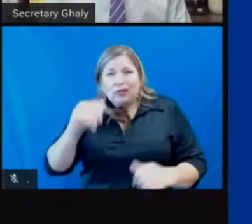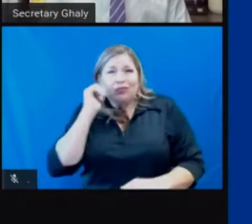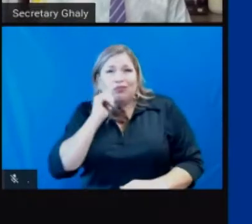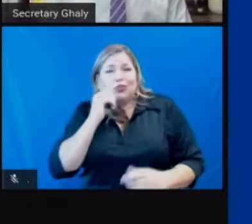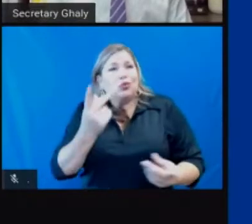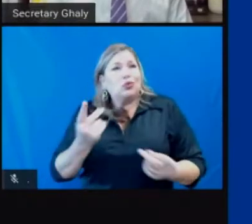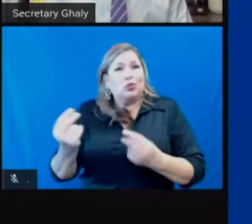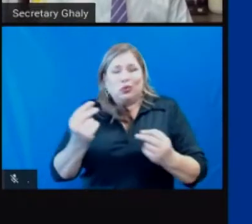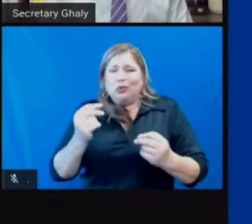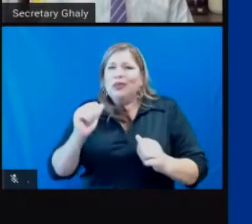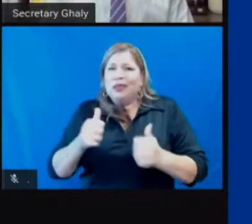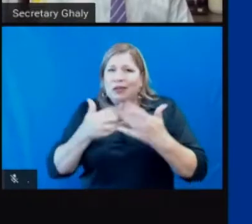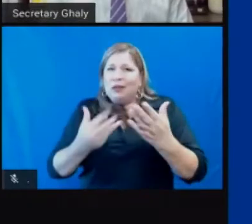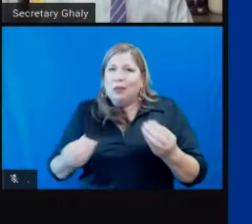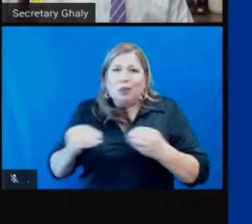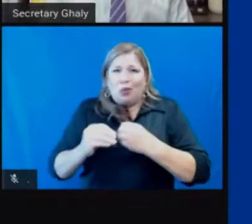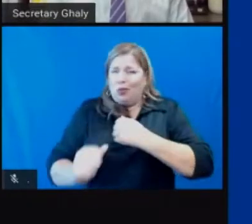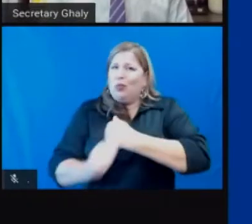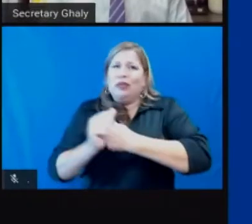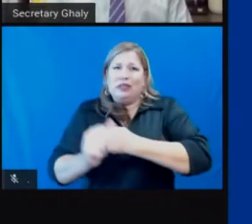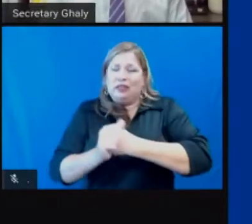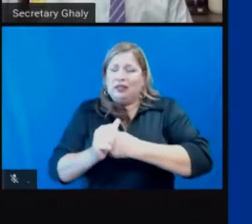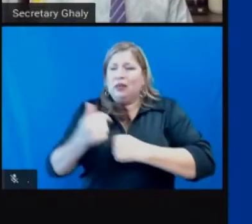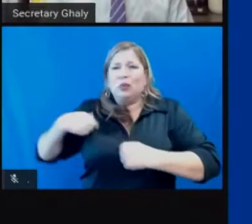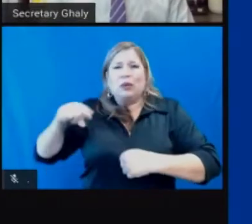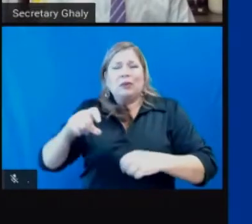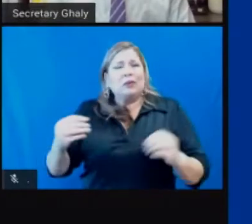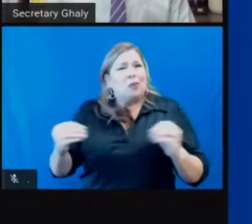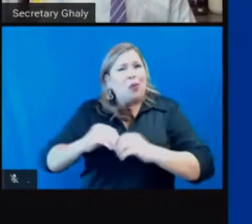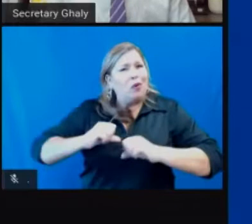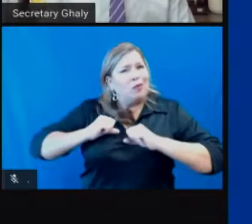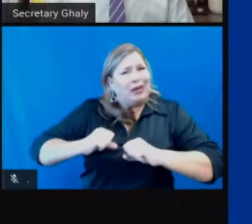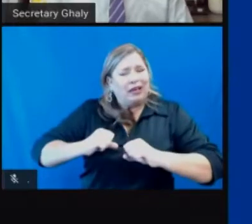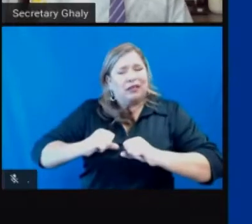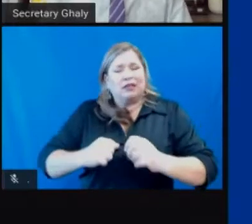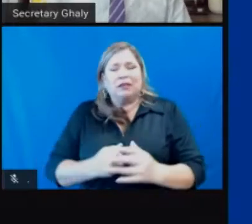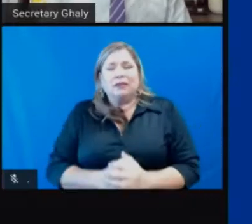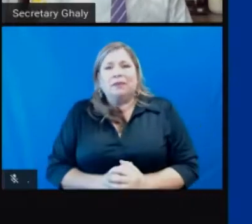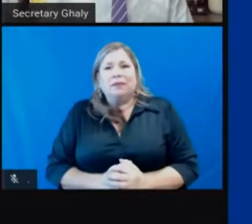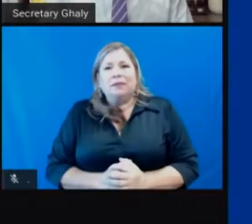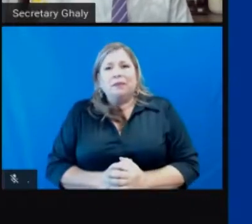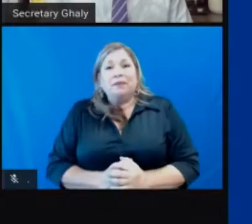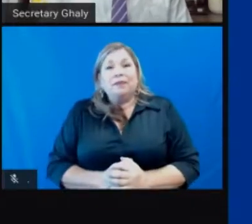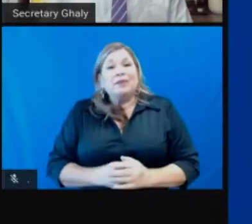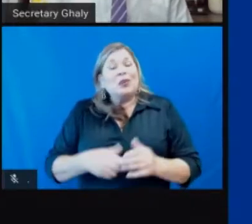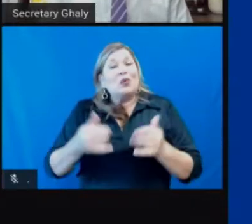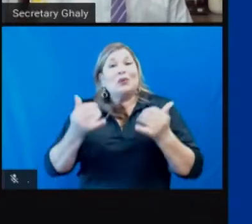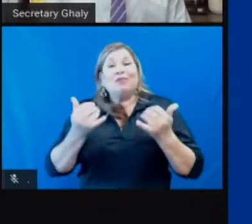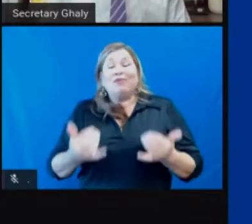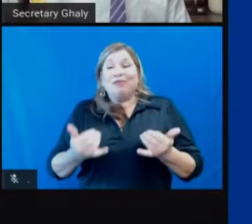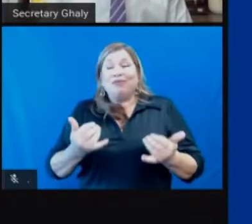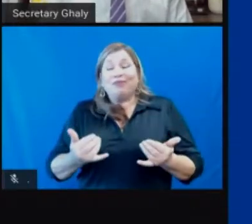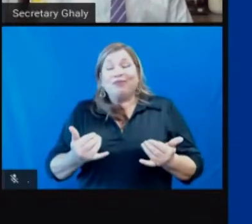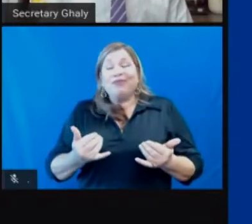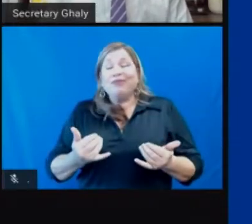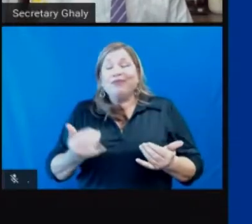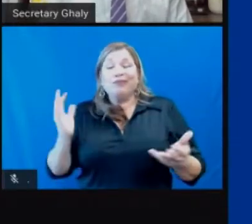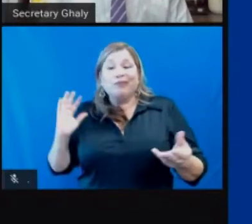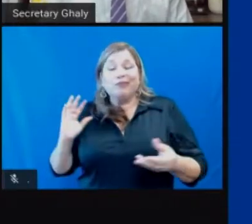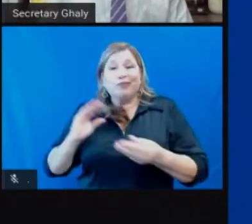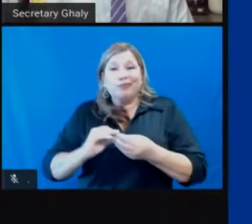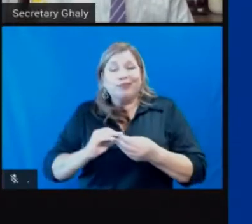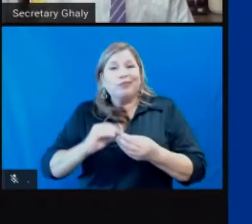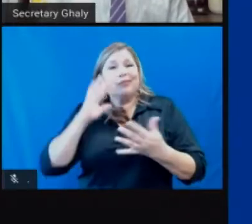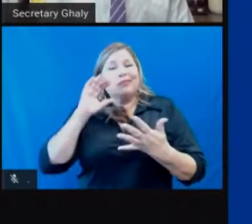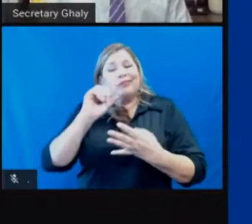put up our protective guards even more than we usually do. And so today's collective actions that I'll be discussing in